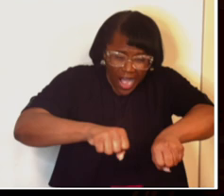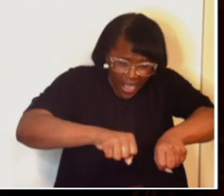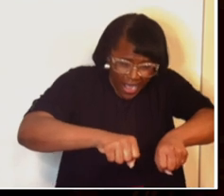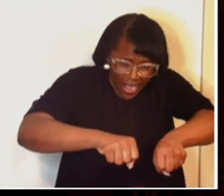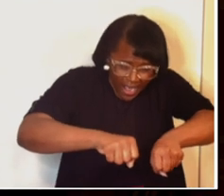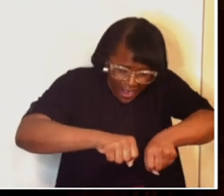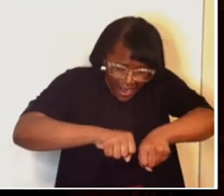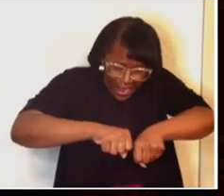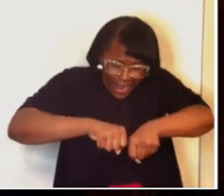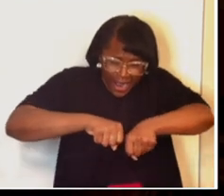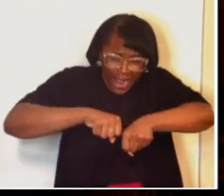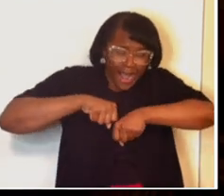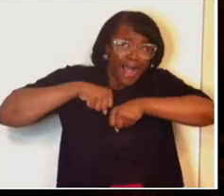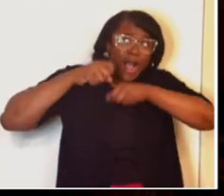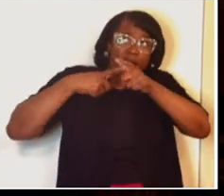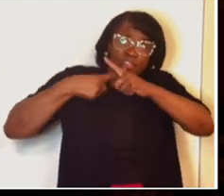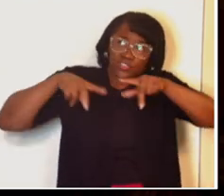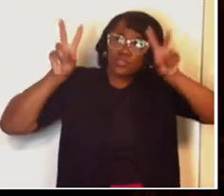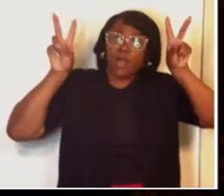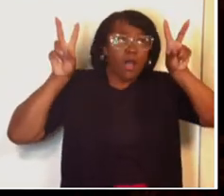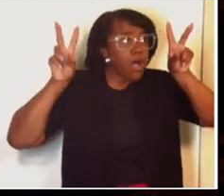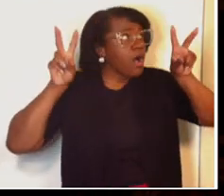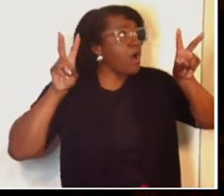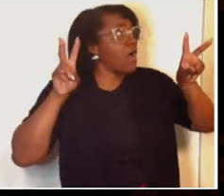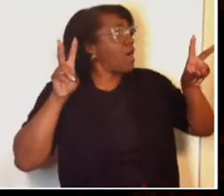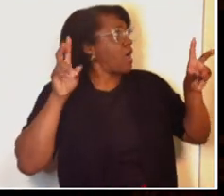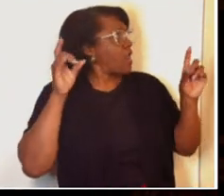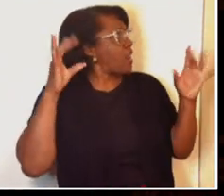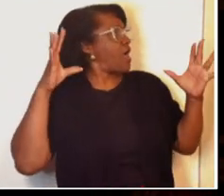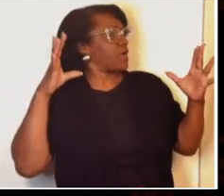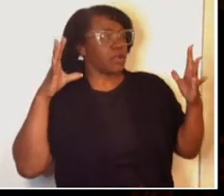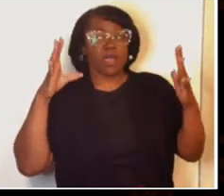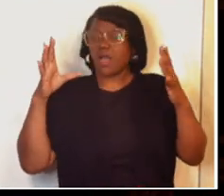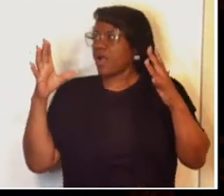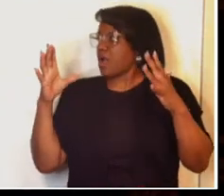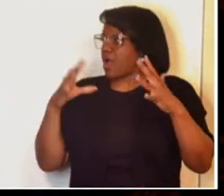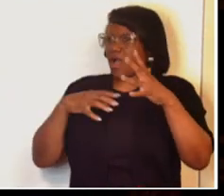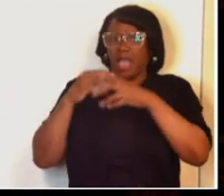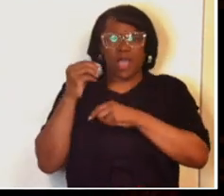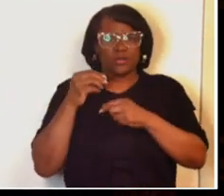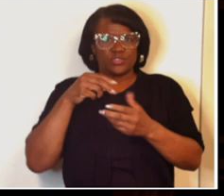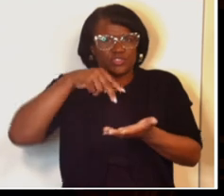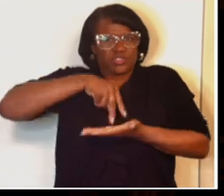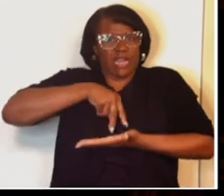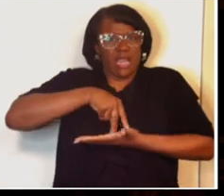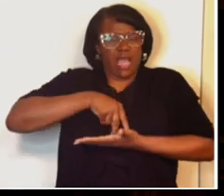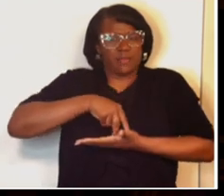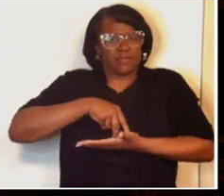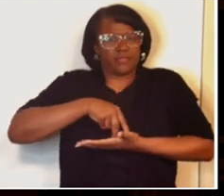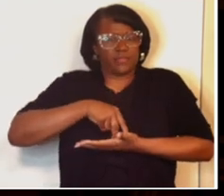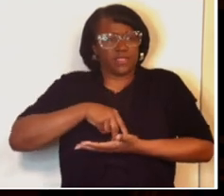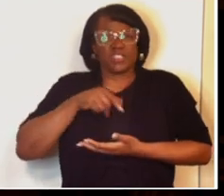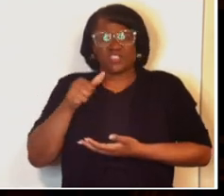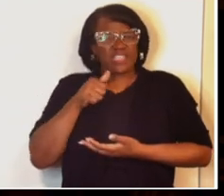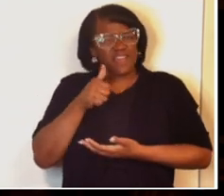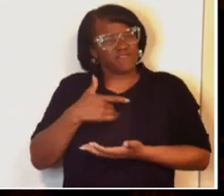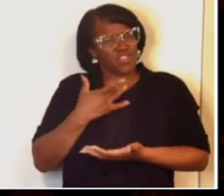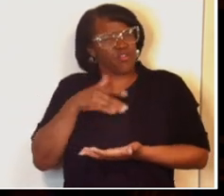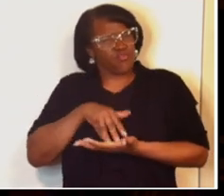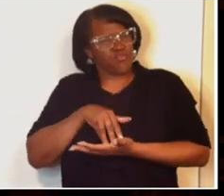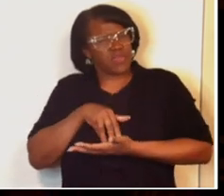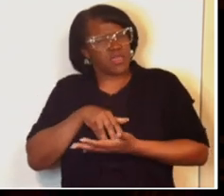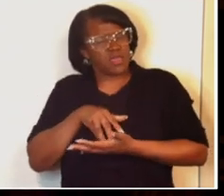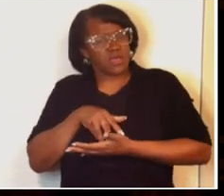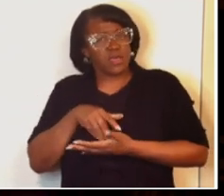light. Once out, her nervous body relaxed, allowing her to stand. Her legs weren't as weak as she thought. If they were